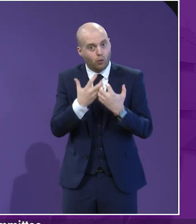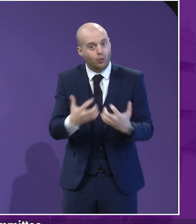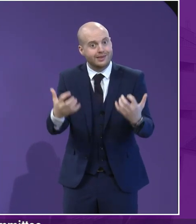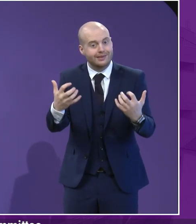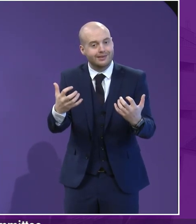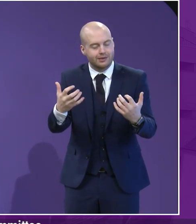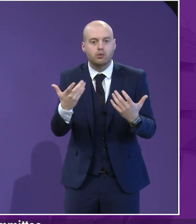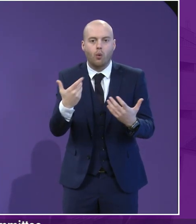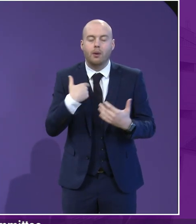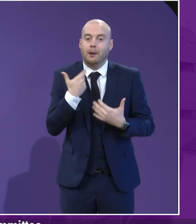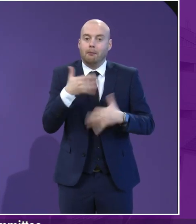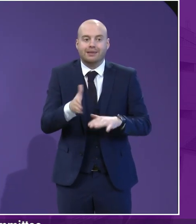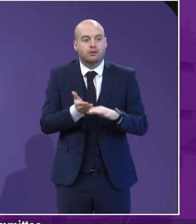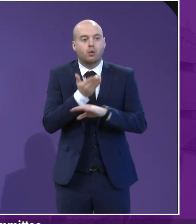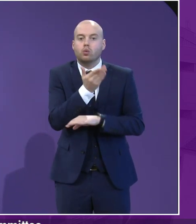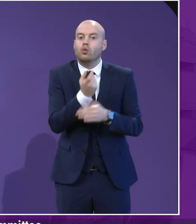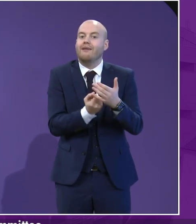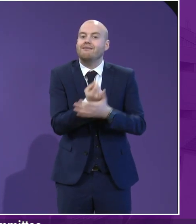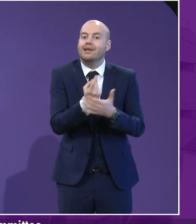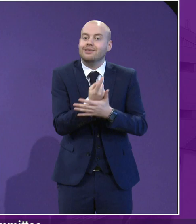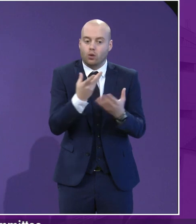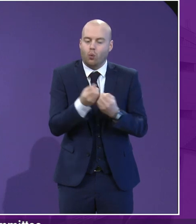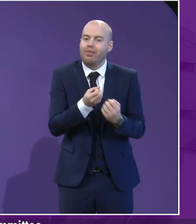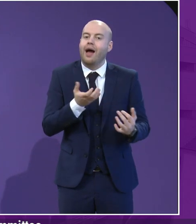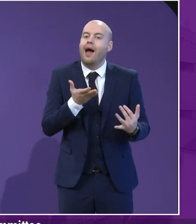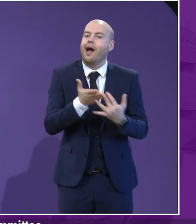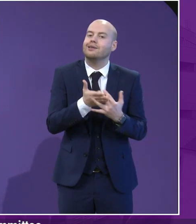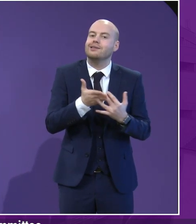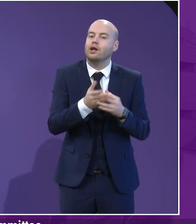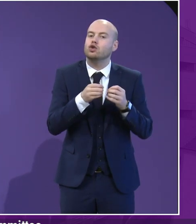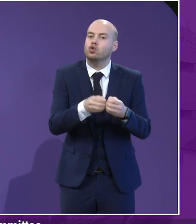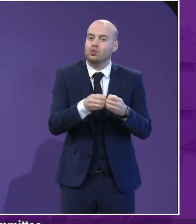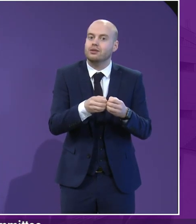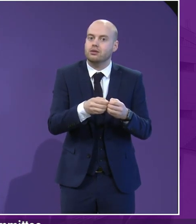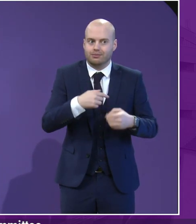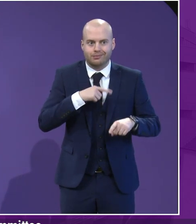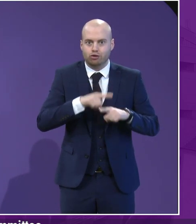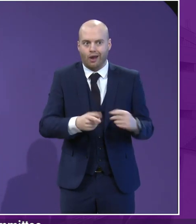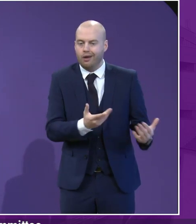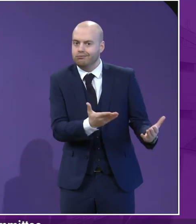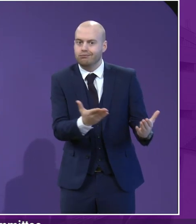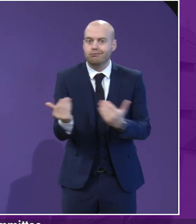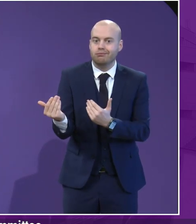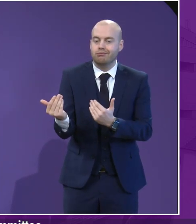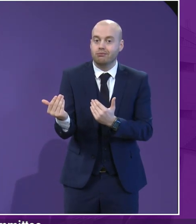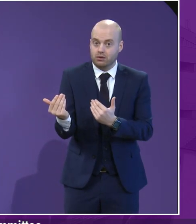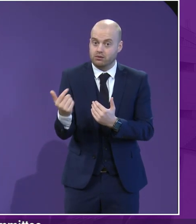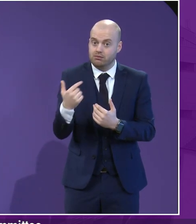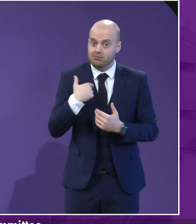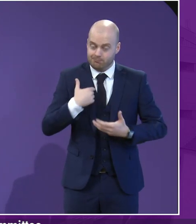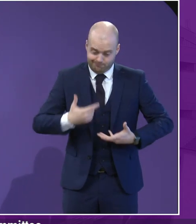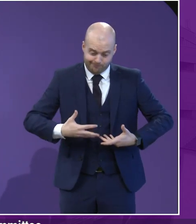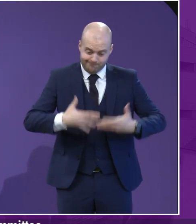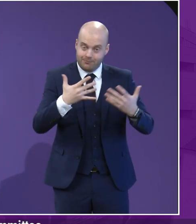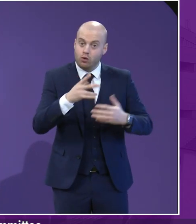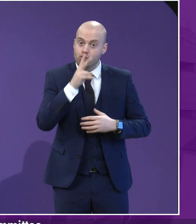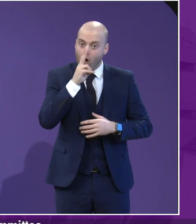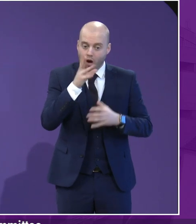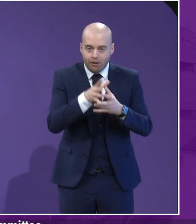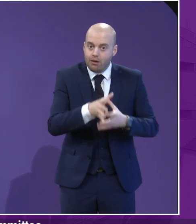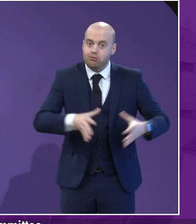was aimed at your non-traditional students, disabled students, mature students, care leavers, and we targeted that specifically at